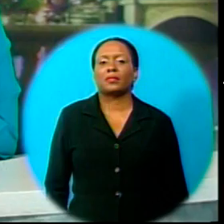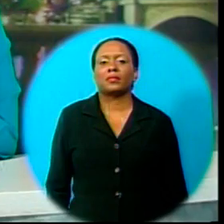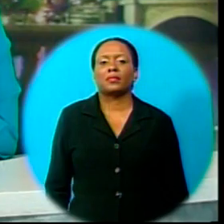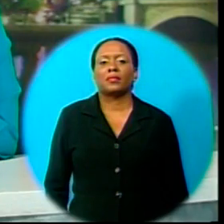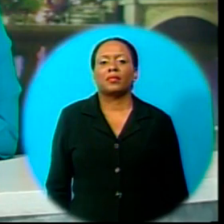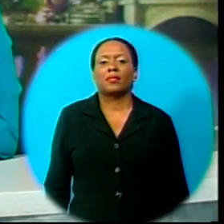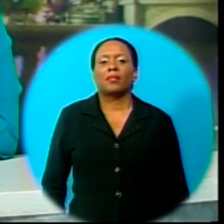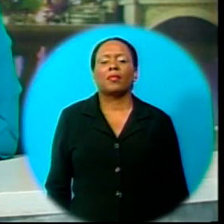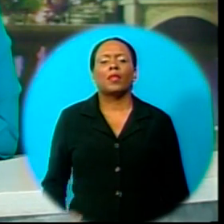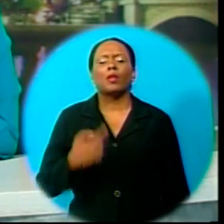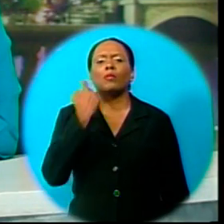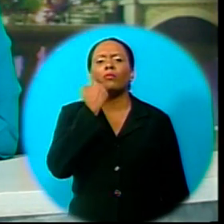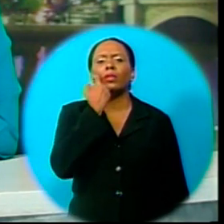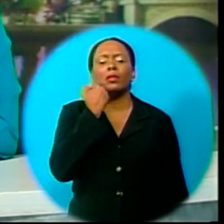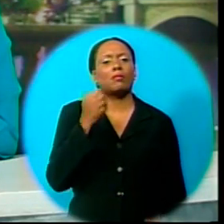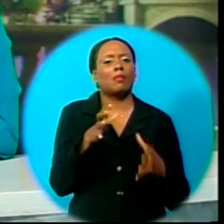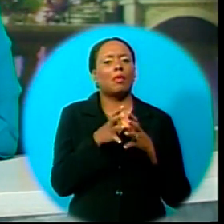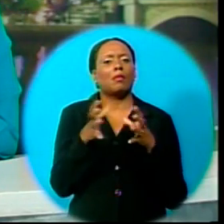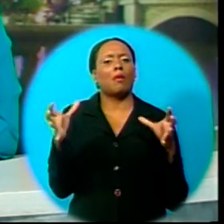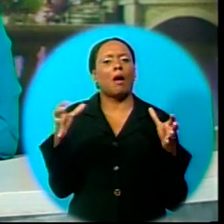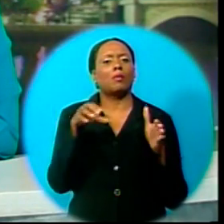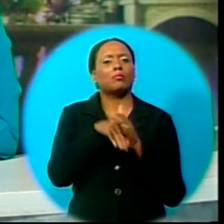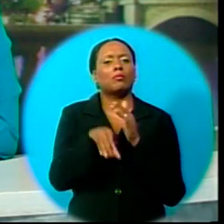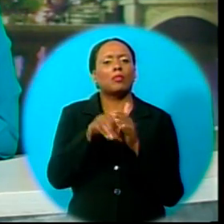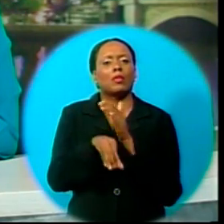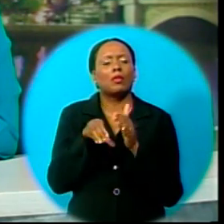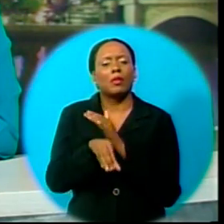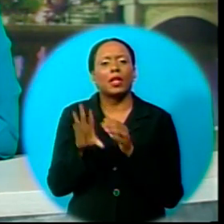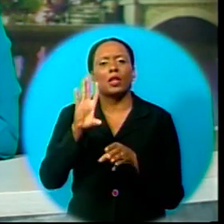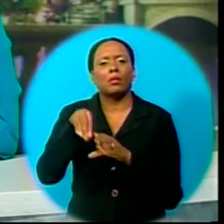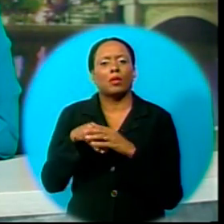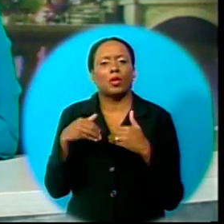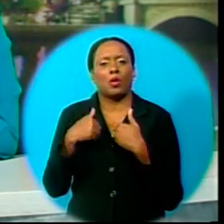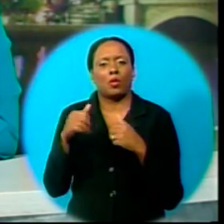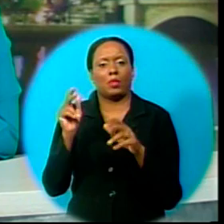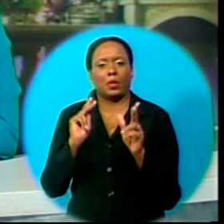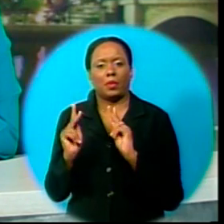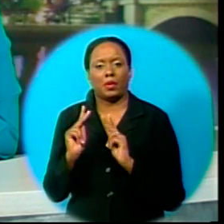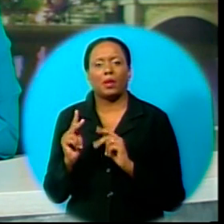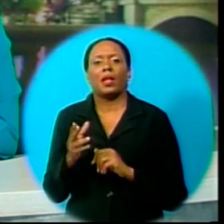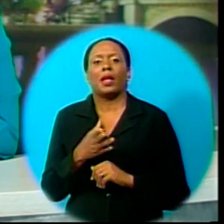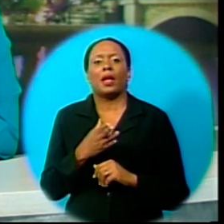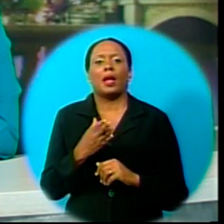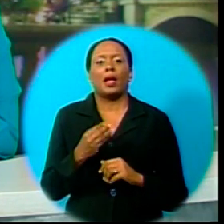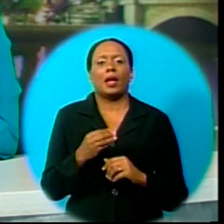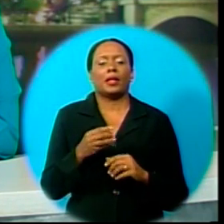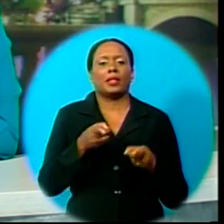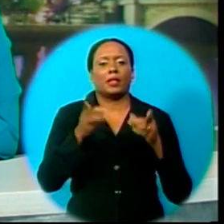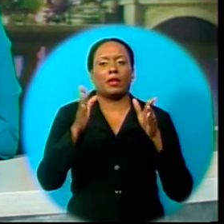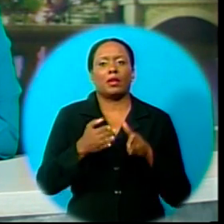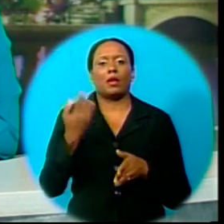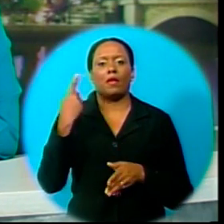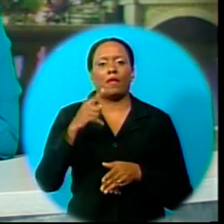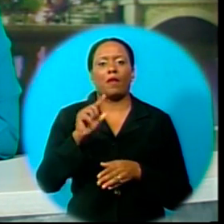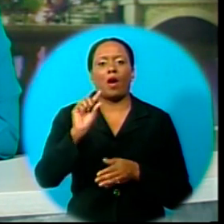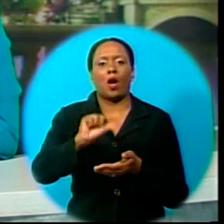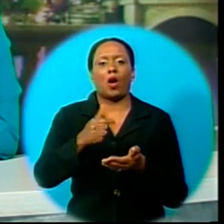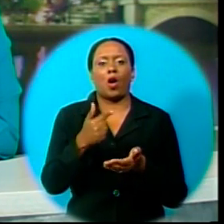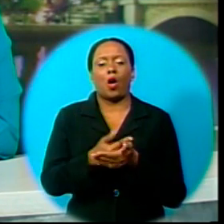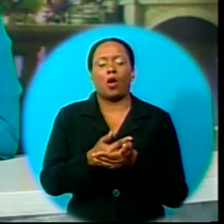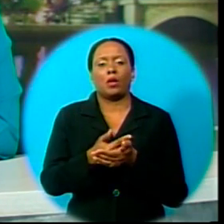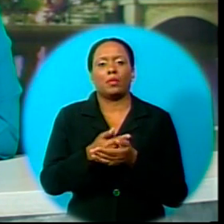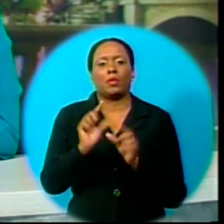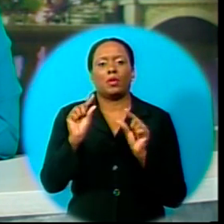cooperate. In light of the recent spate of crimes involving youth, music director in a local gospel group, Ayudiji